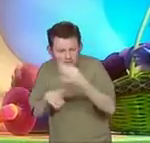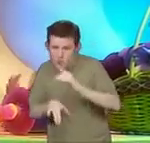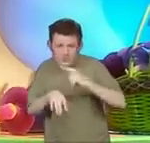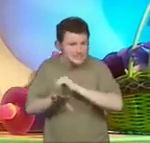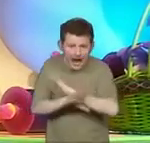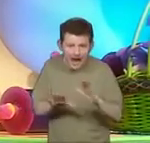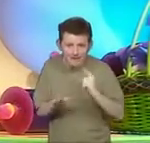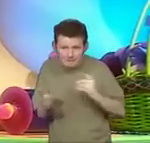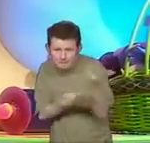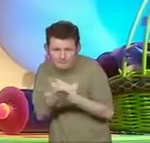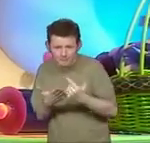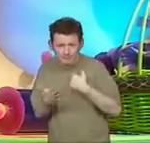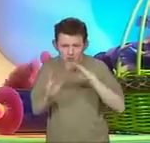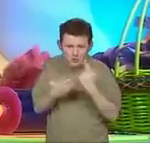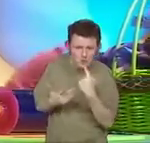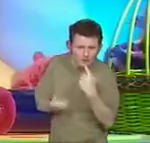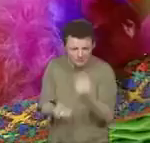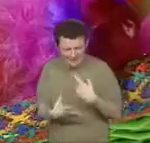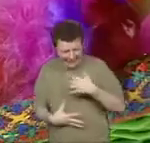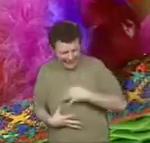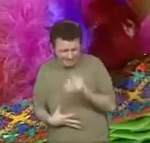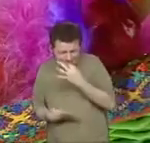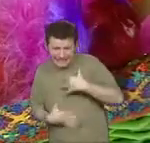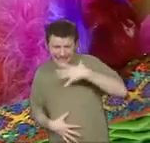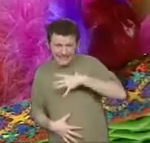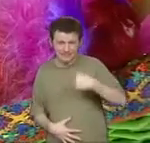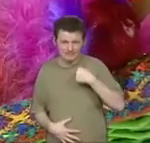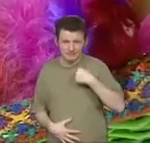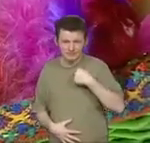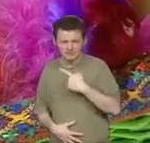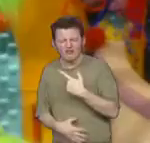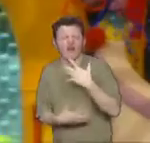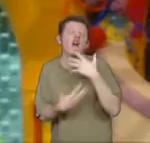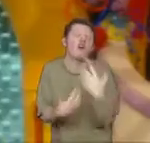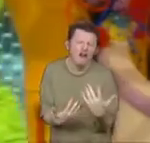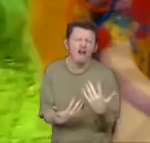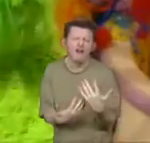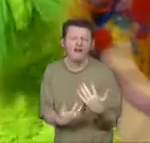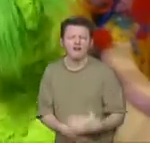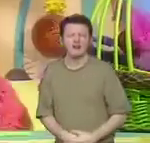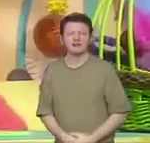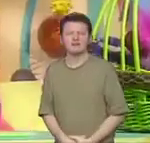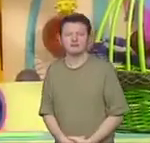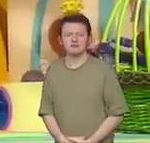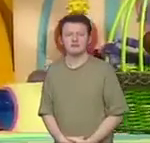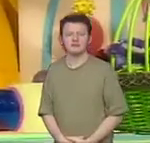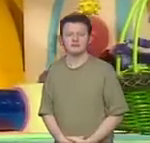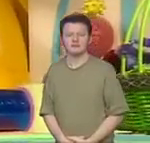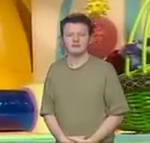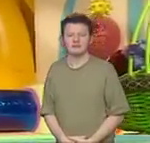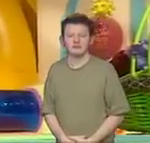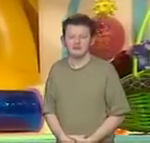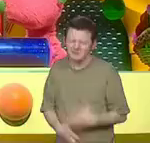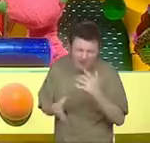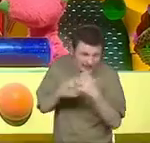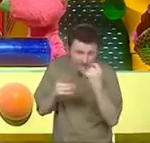nibbling. Now is the time for finding out how many Hoob Nips I'll need for my Hoob Nip tart. Oh. Tiddly Peeps love finding